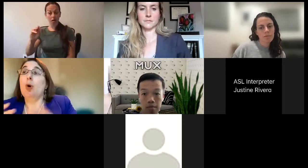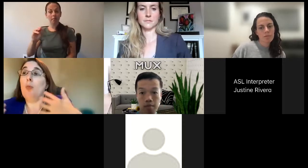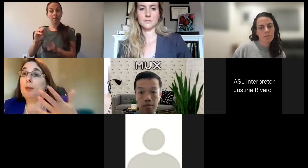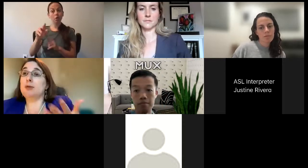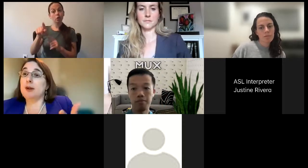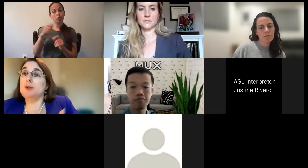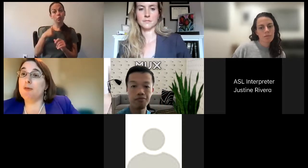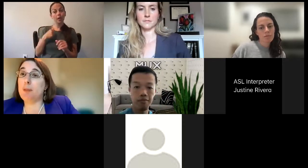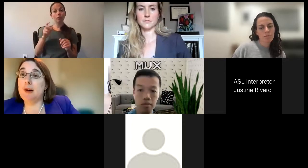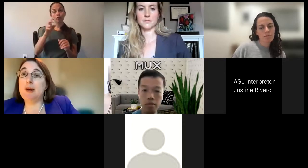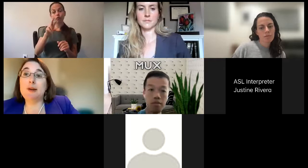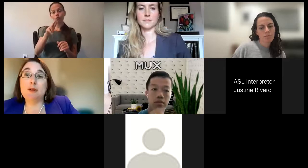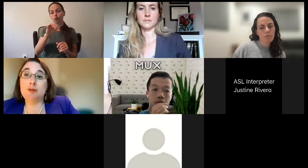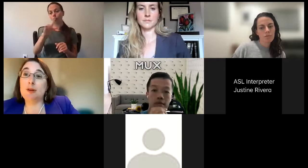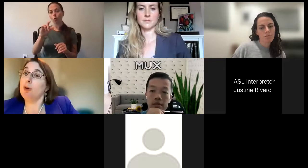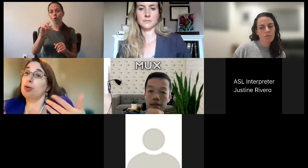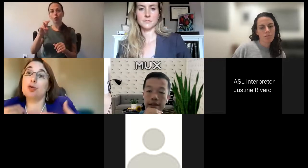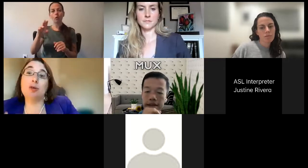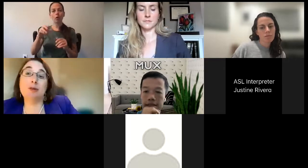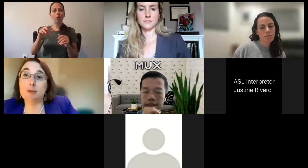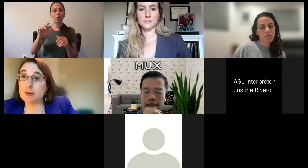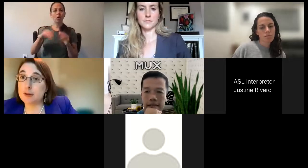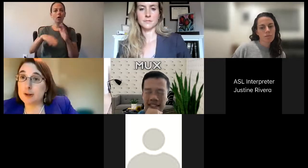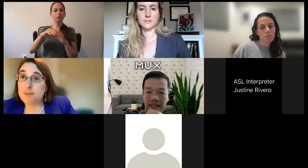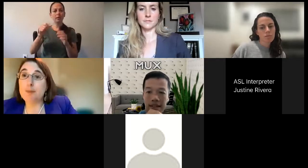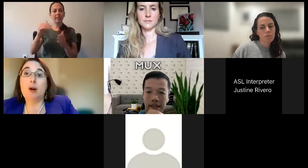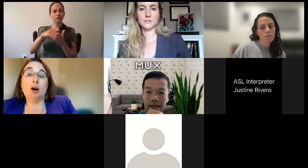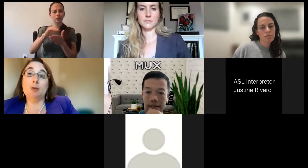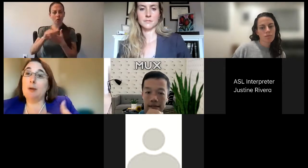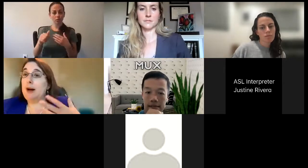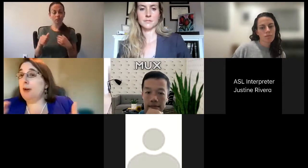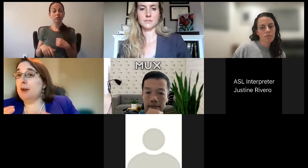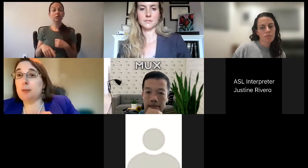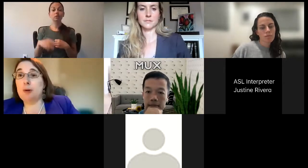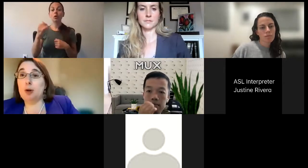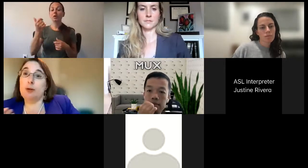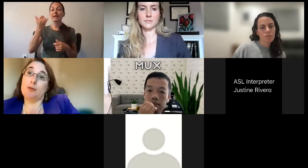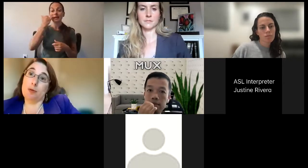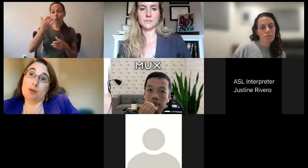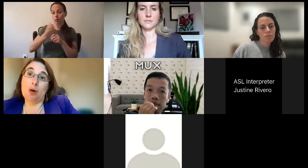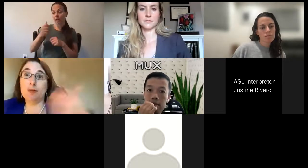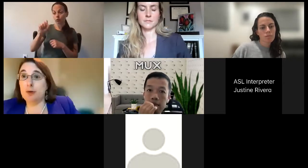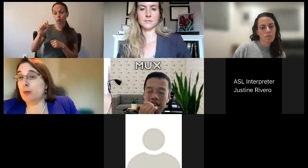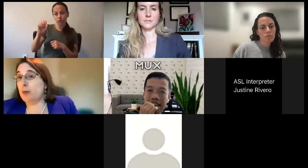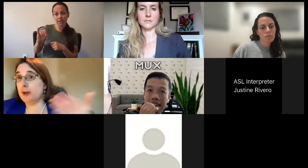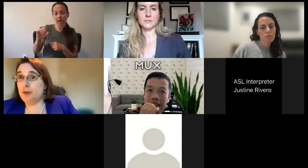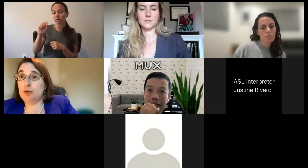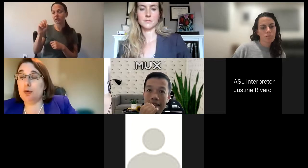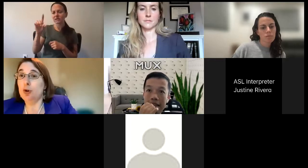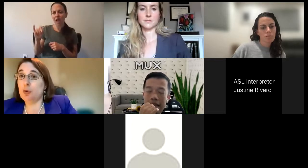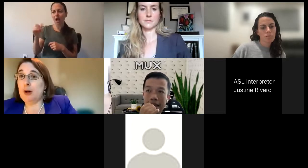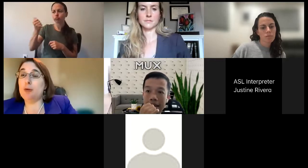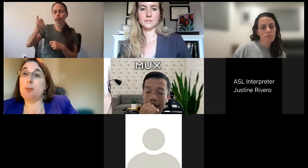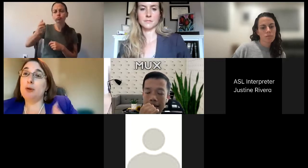So what I'm saying to everybody is that if you're on Social Security disability, no matter how you get the money, whether it's from yourself or given